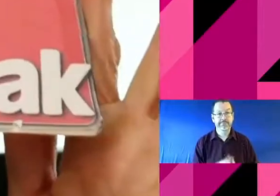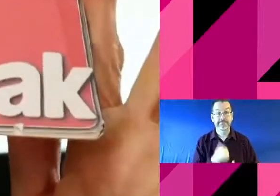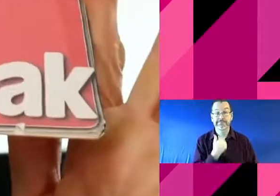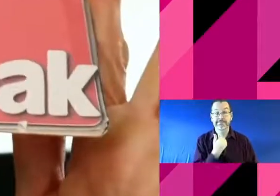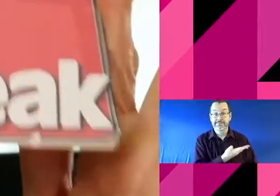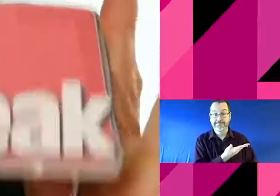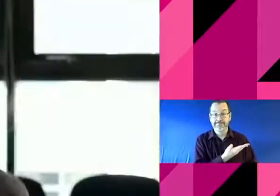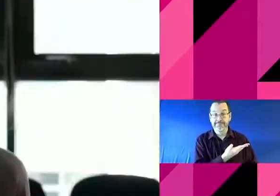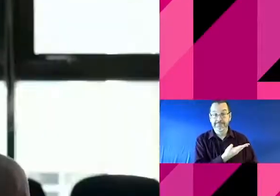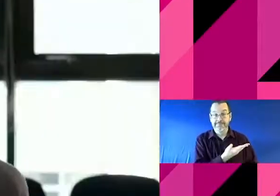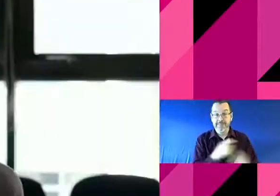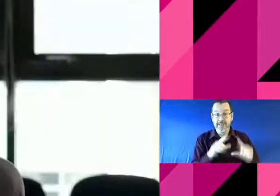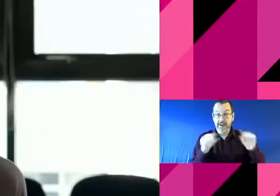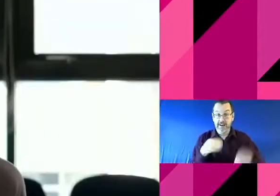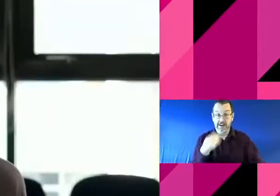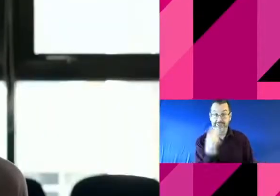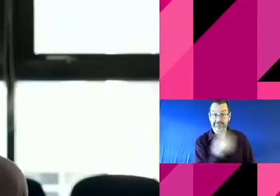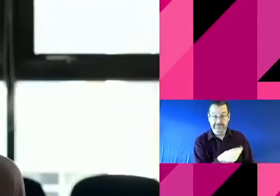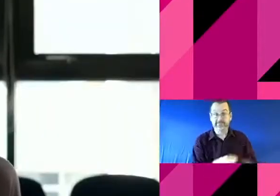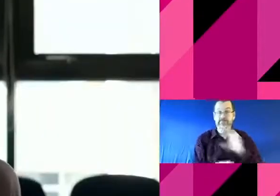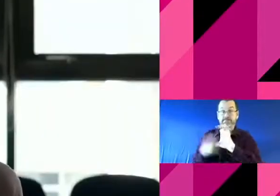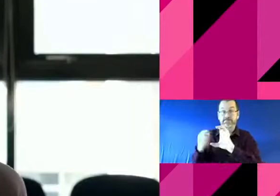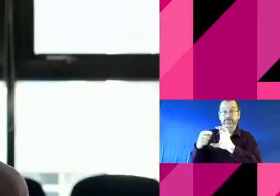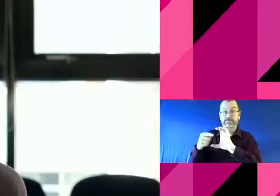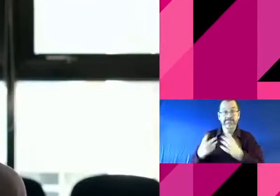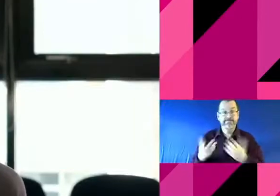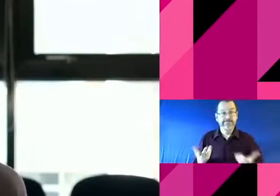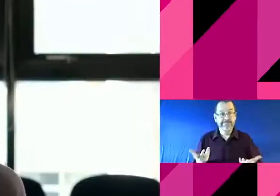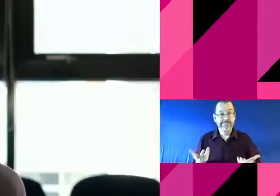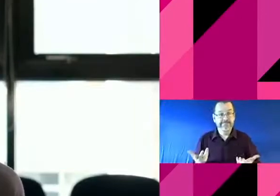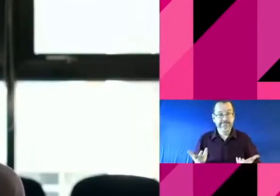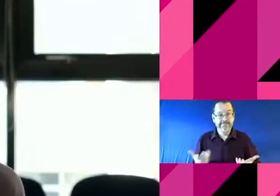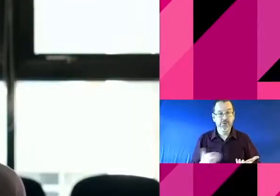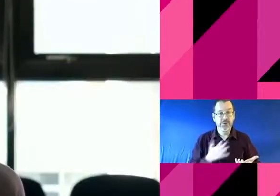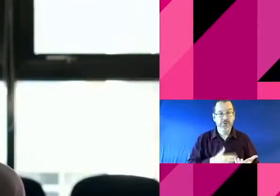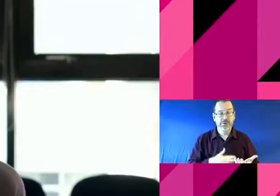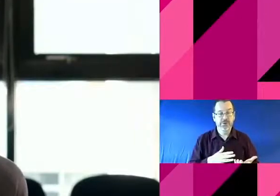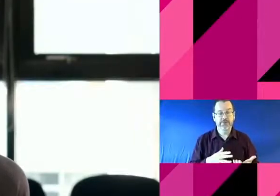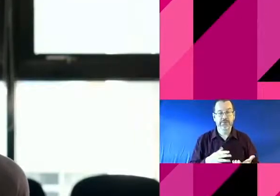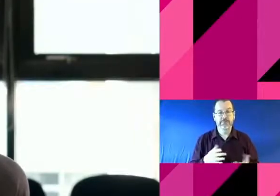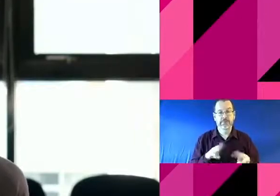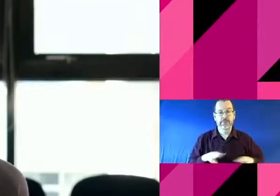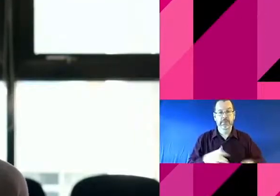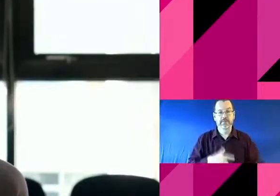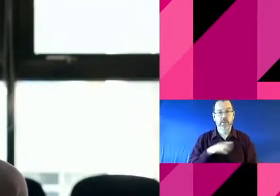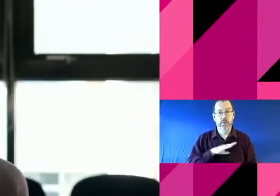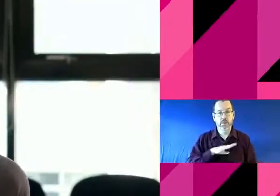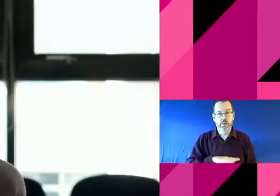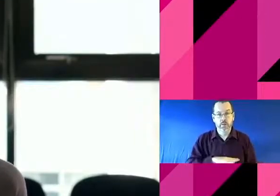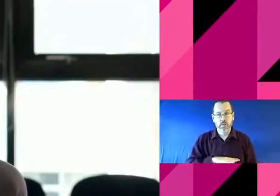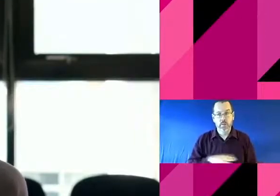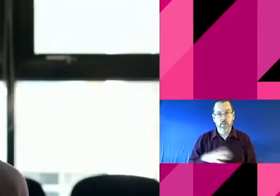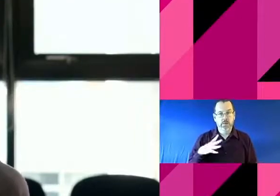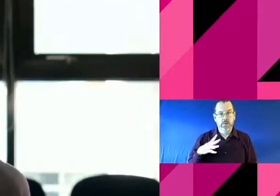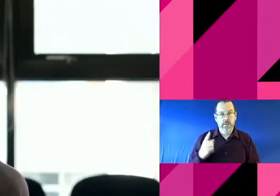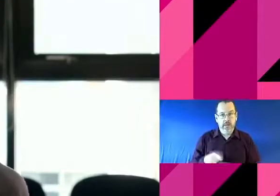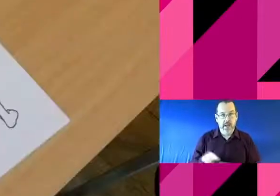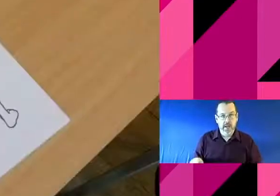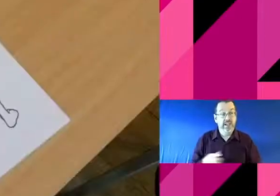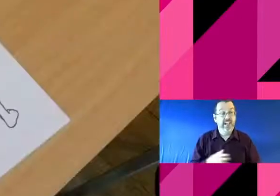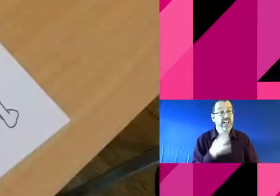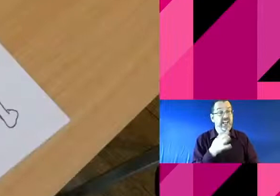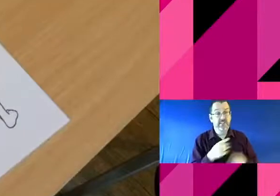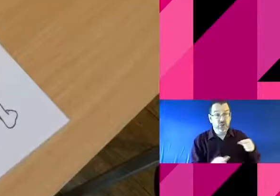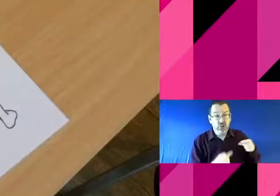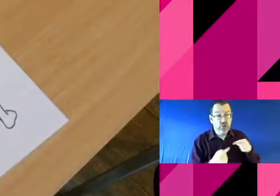break card. Sometimes people, it can just reassure people to say, look, if you're struggling, you don't even need to speak, you can